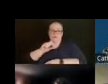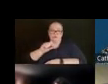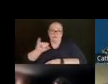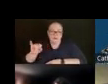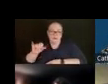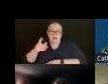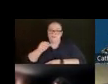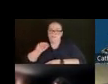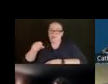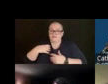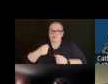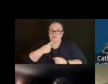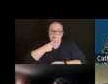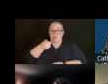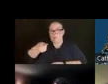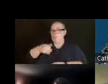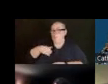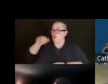health benefits.